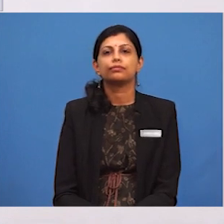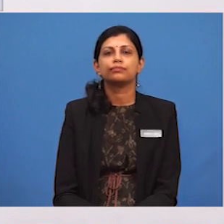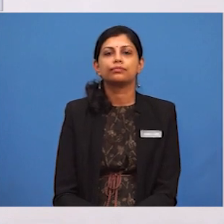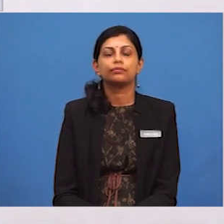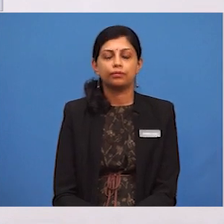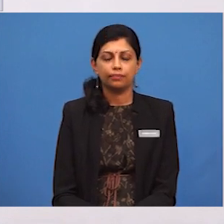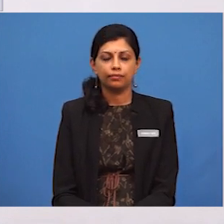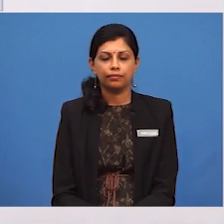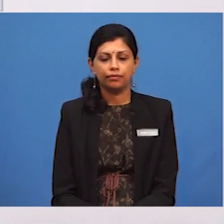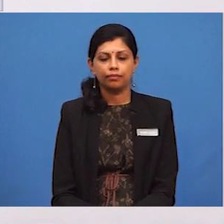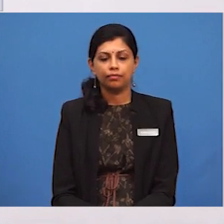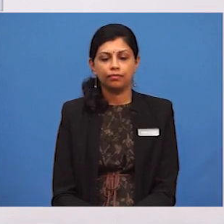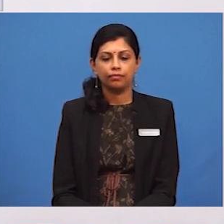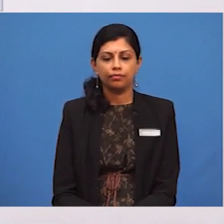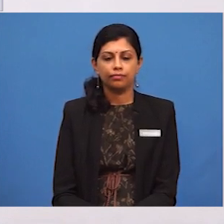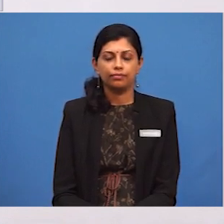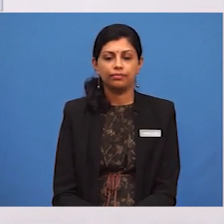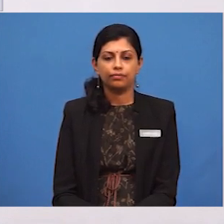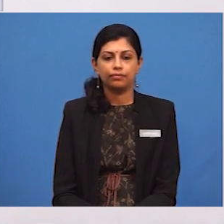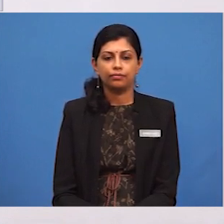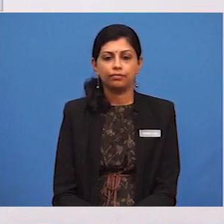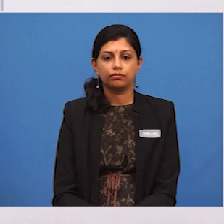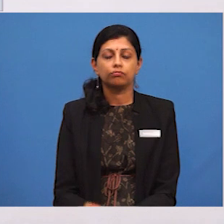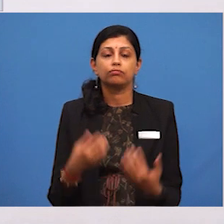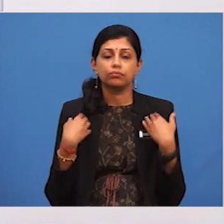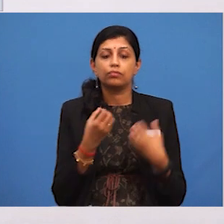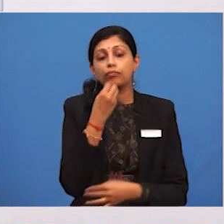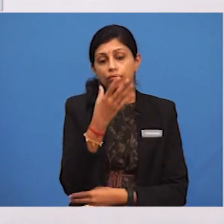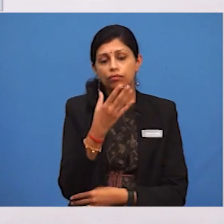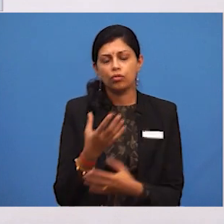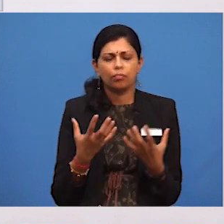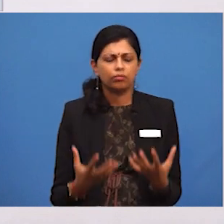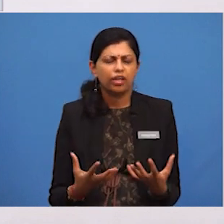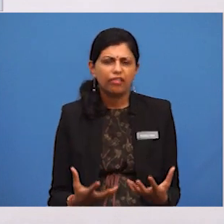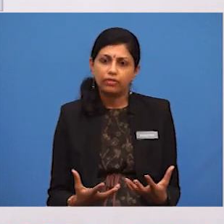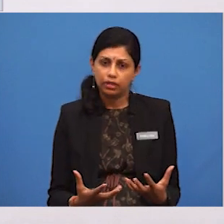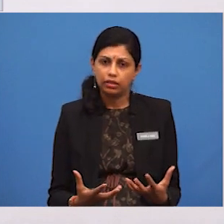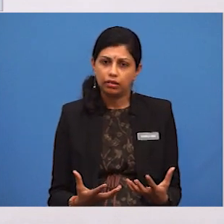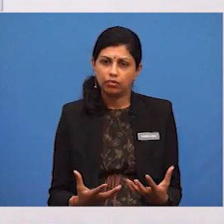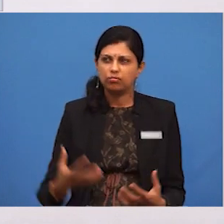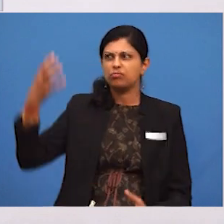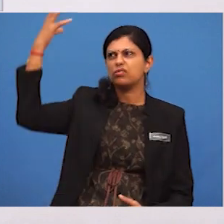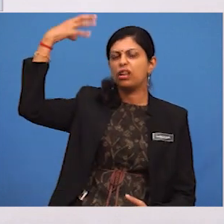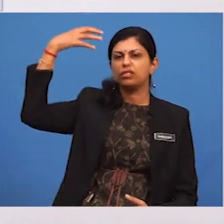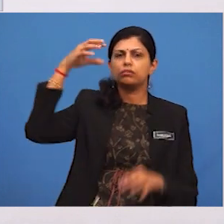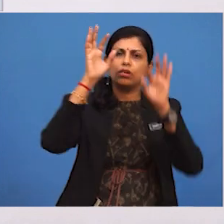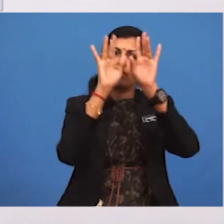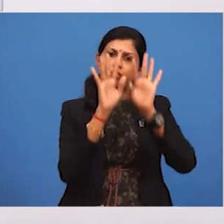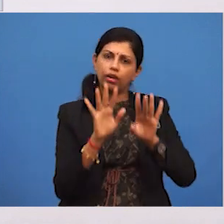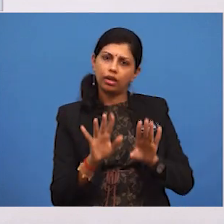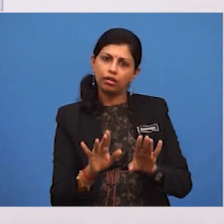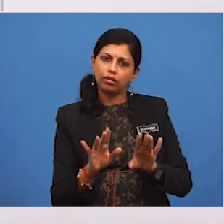something very heavy in your backpack. You are also exposed to the hot sun and heavy rain.